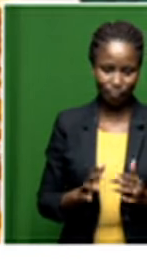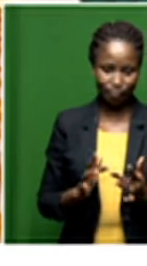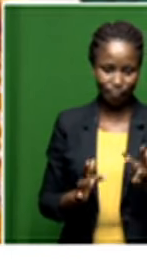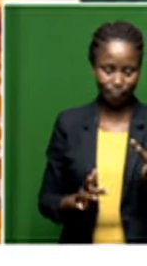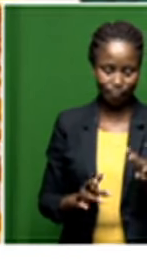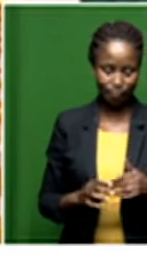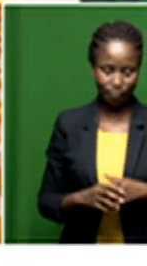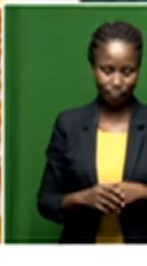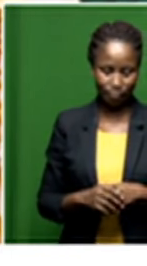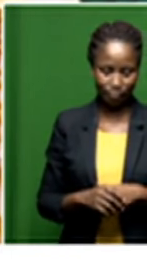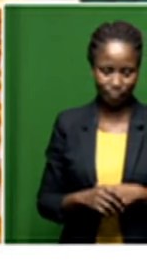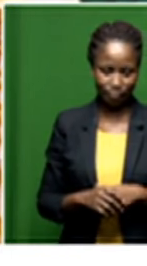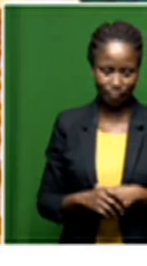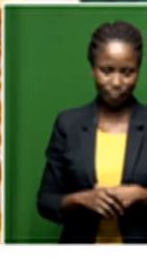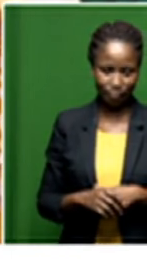Well, yes.